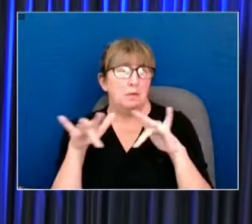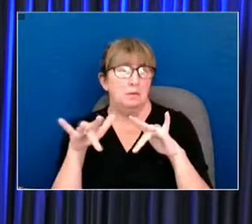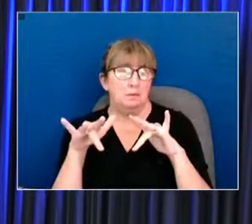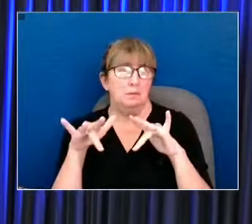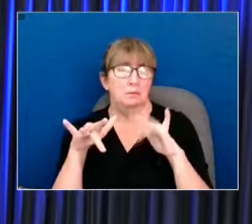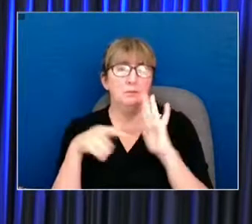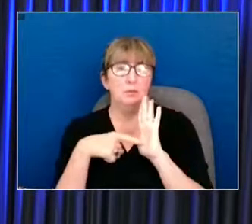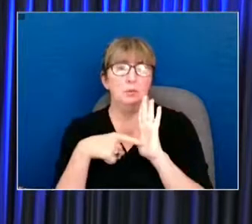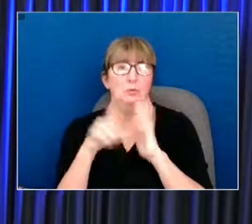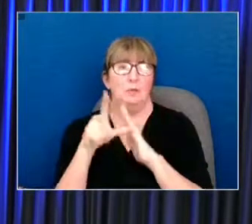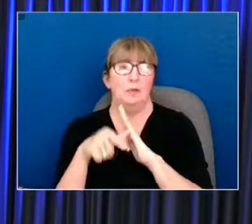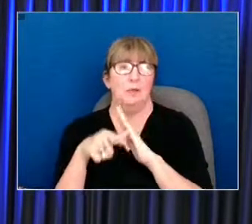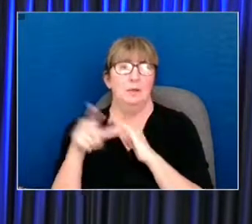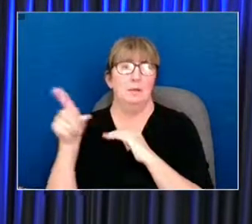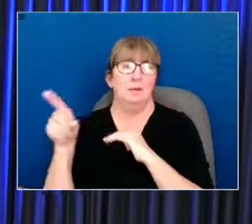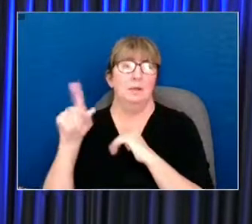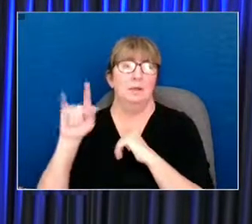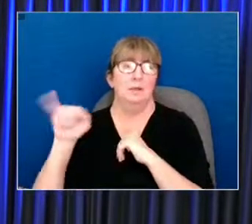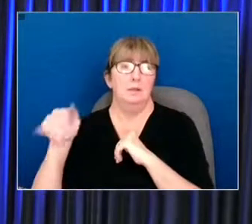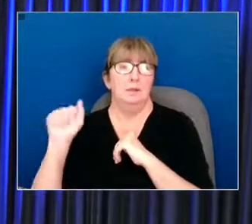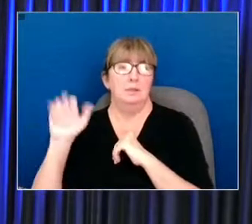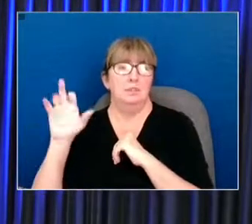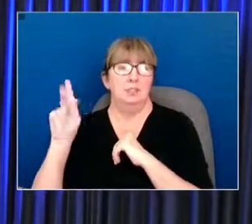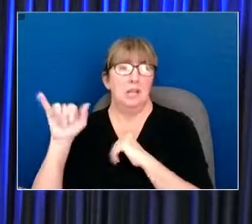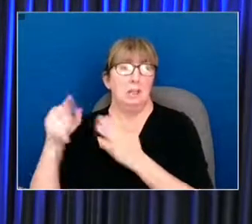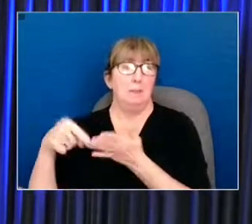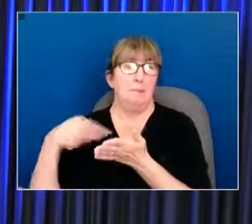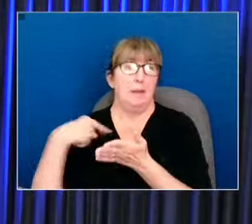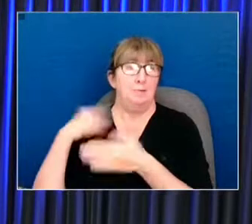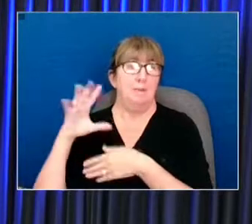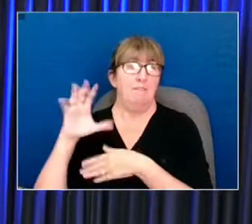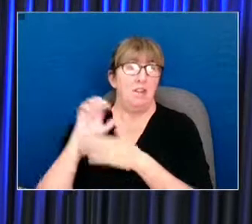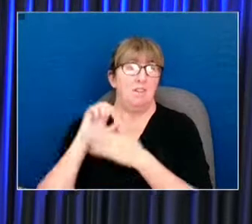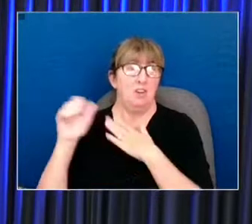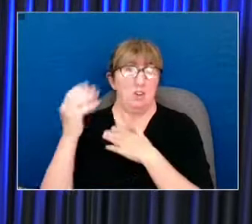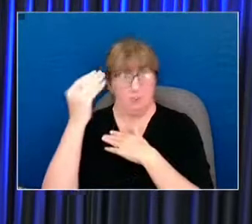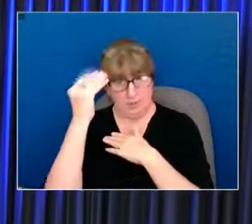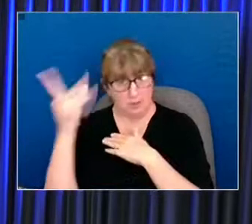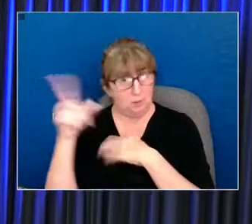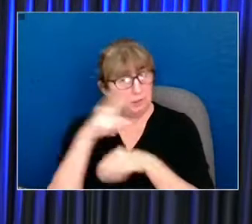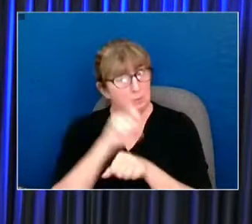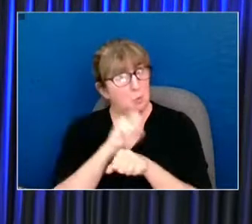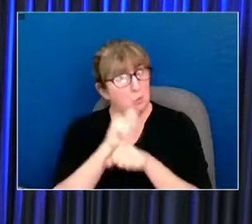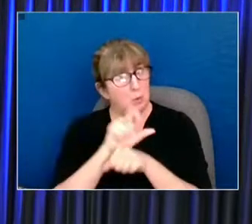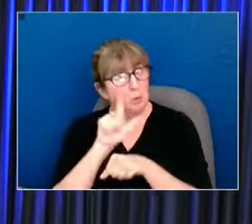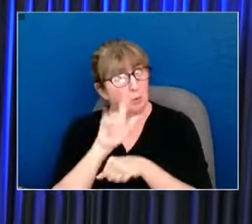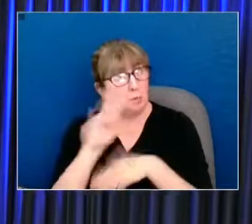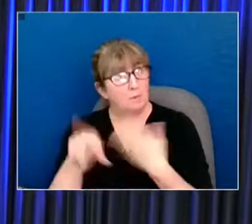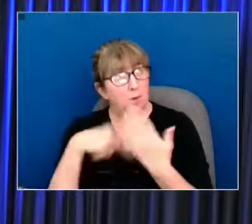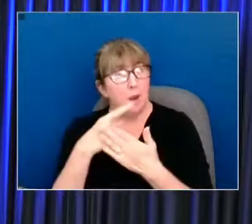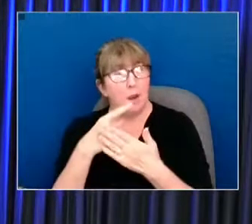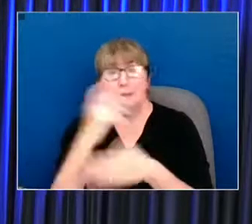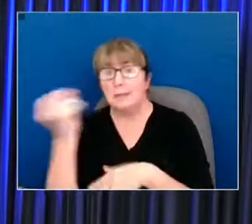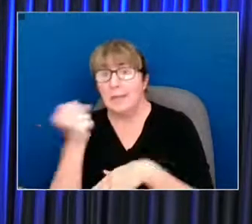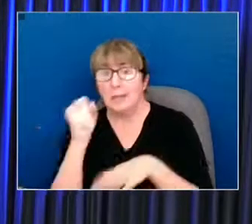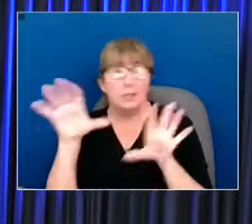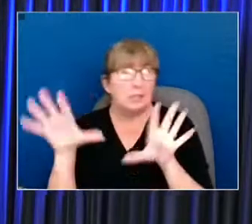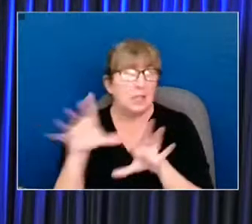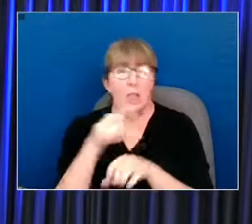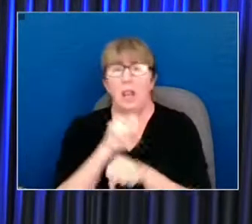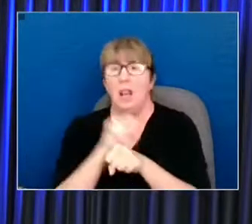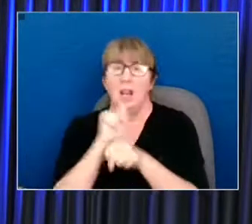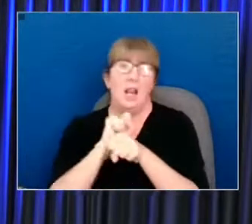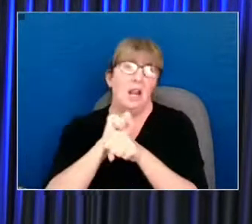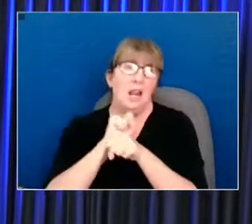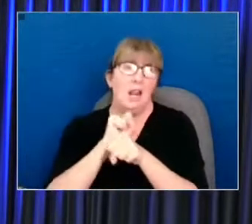me $500 to tell you that she's been working 24 hours. Every weekend, every Saturday and Sunday, Jacqueline she hasn't stopped